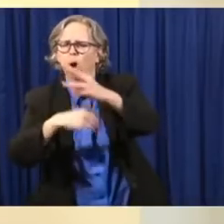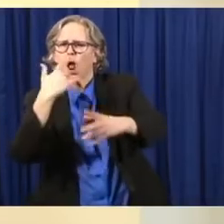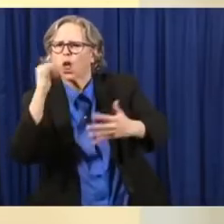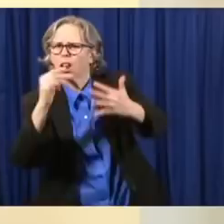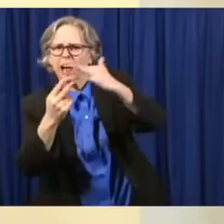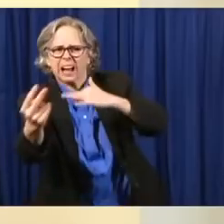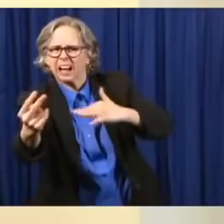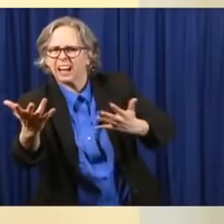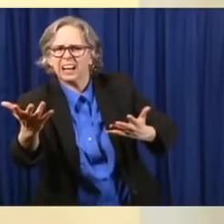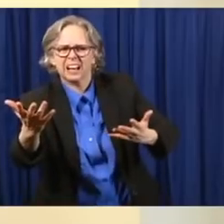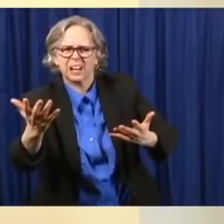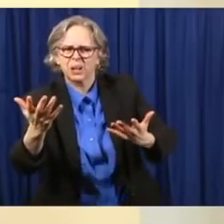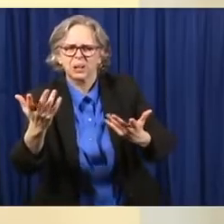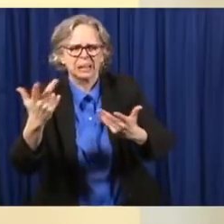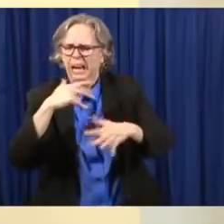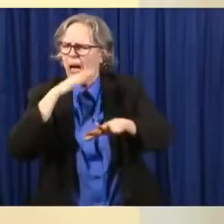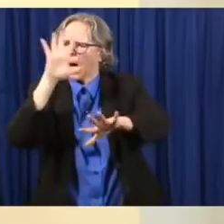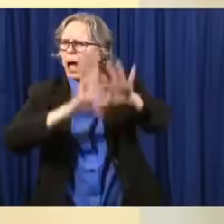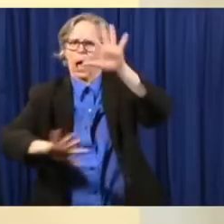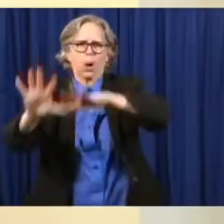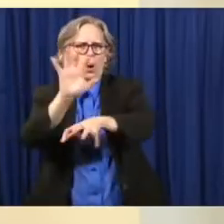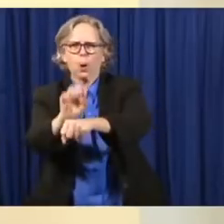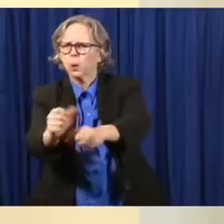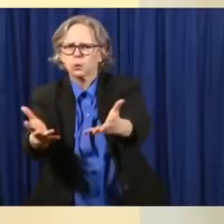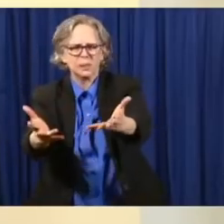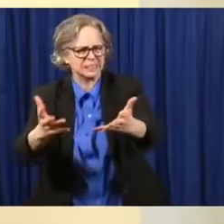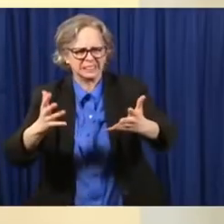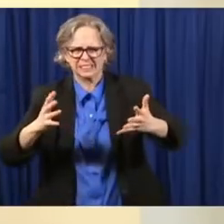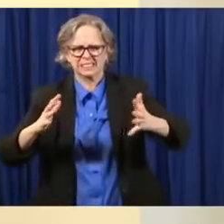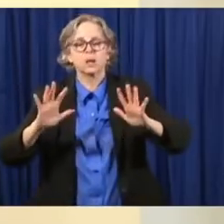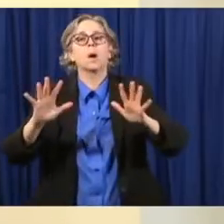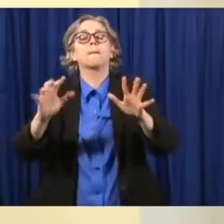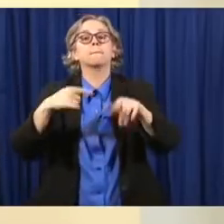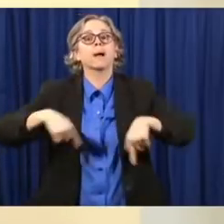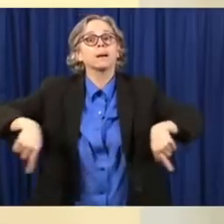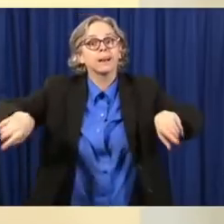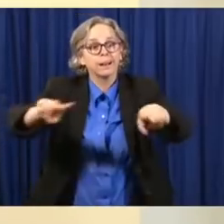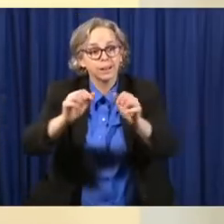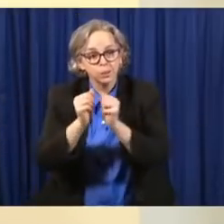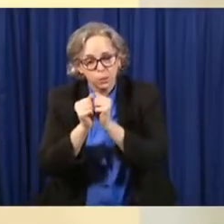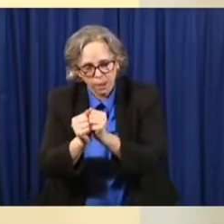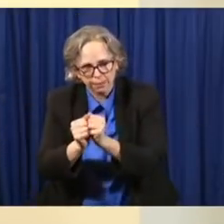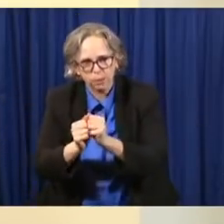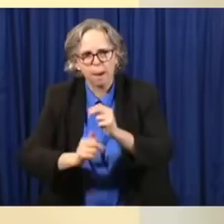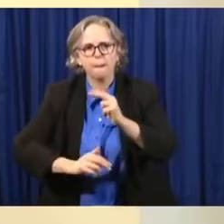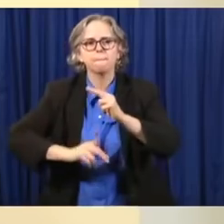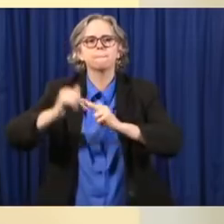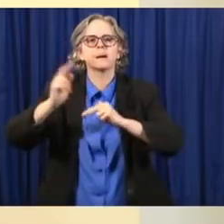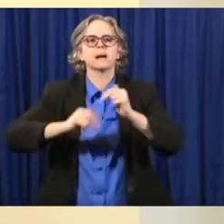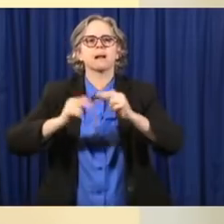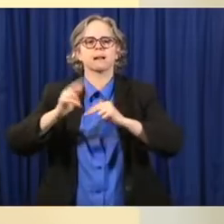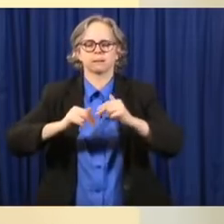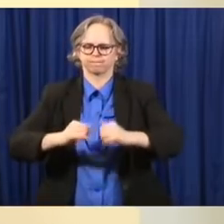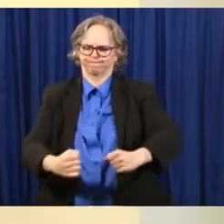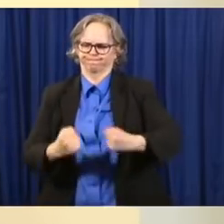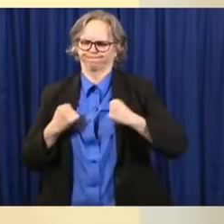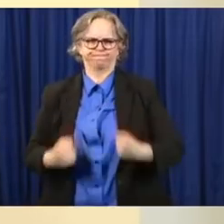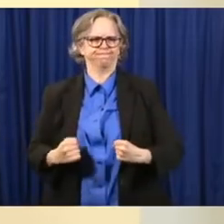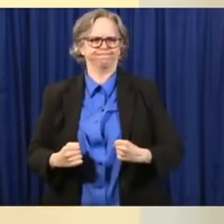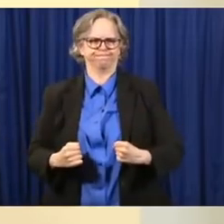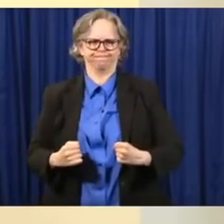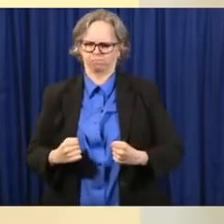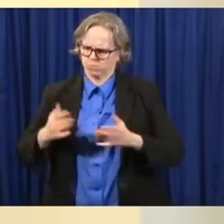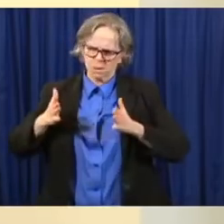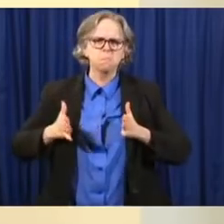And together, we'll build a resilient, strong path forward. So that is my wish